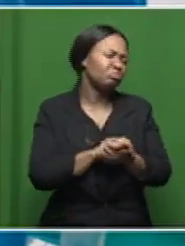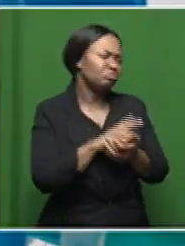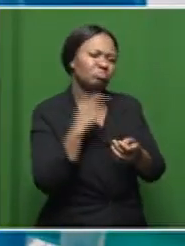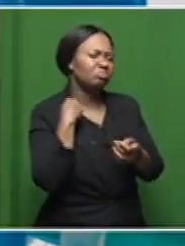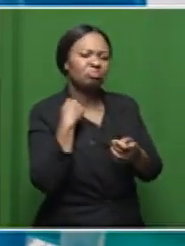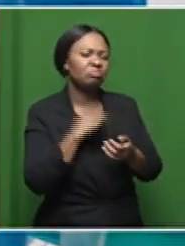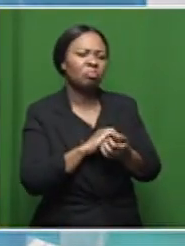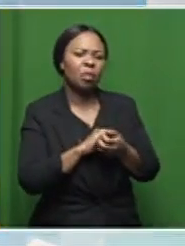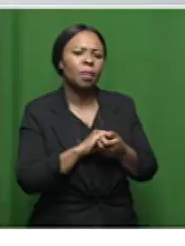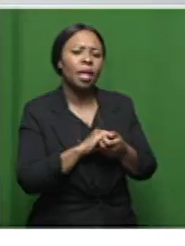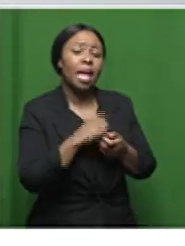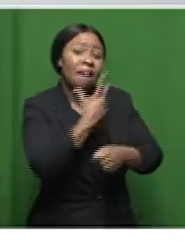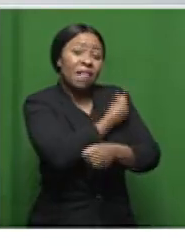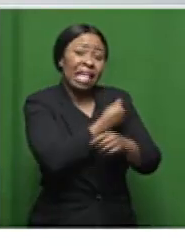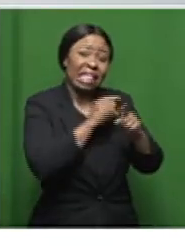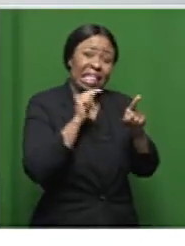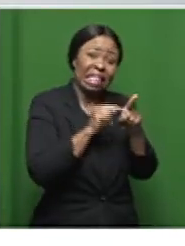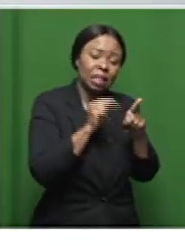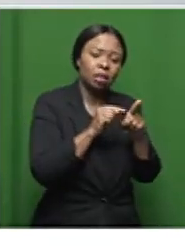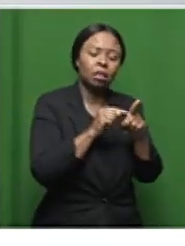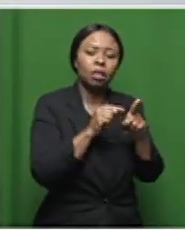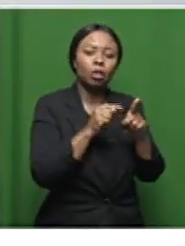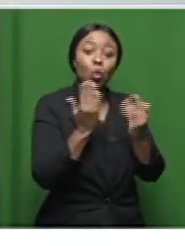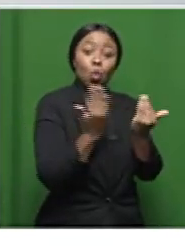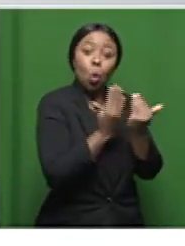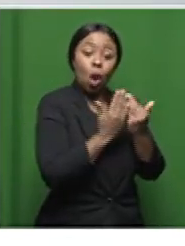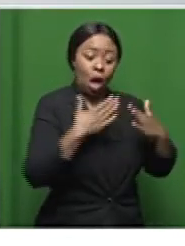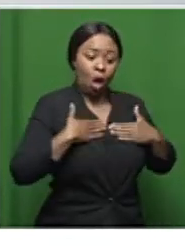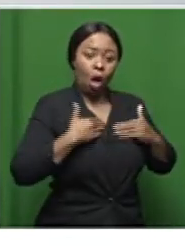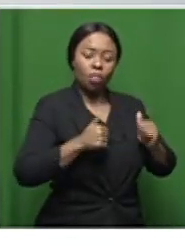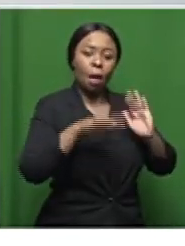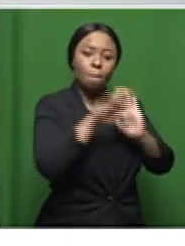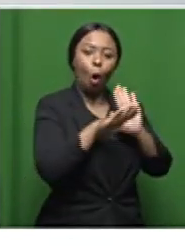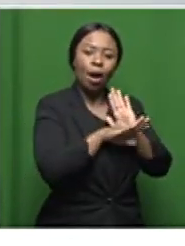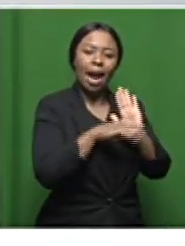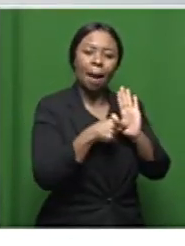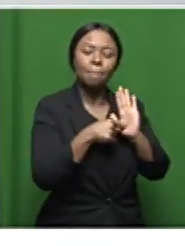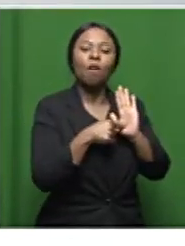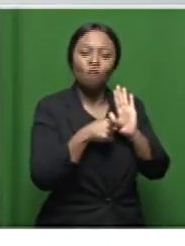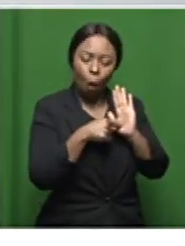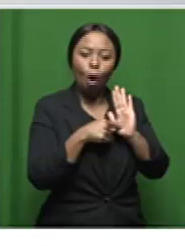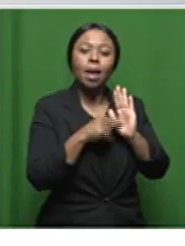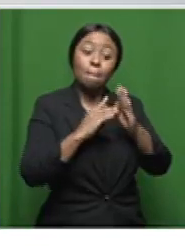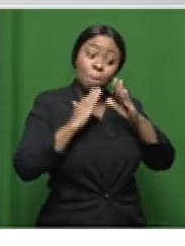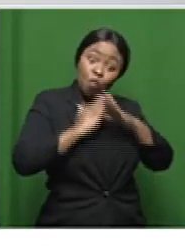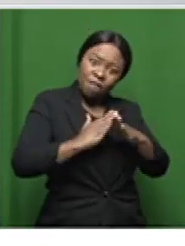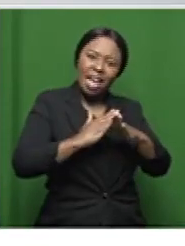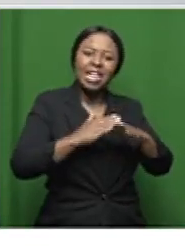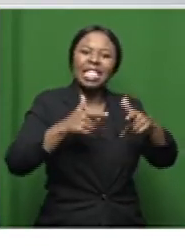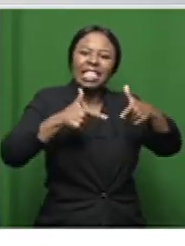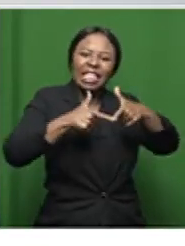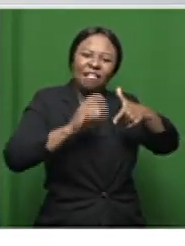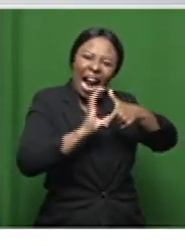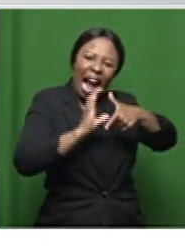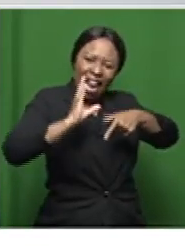Unfortunately, the type of vaccine that is given within the school health program is preventing cervical cancer. So it's